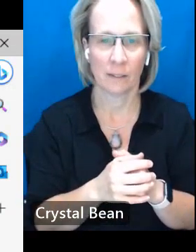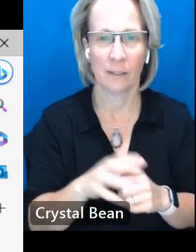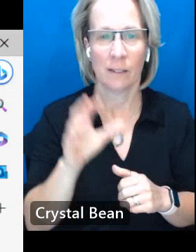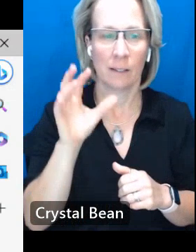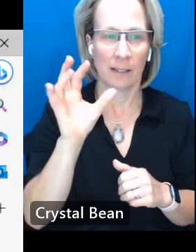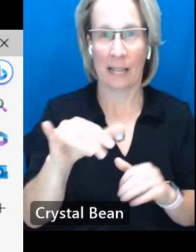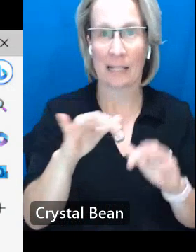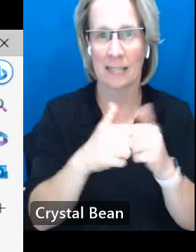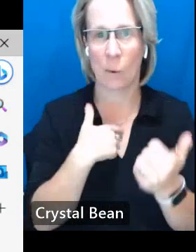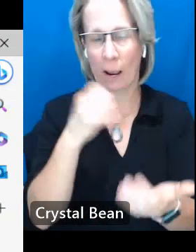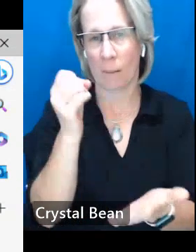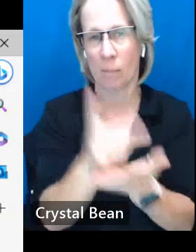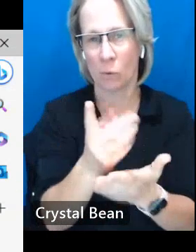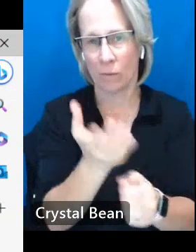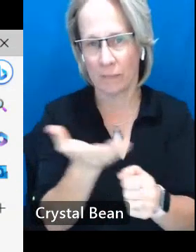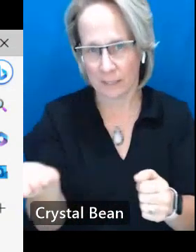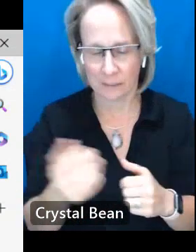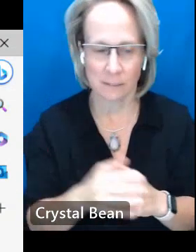things.